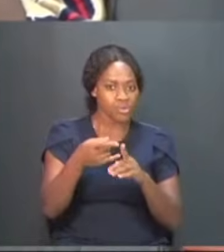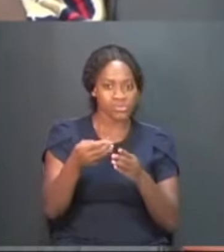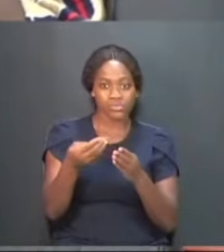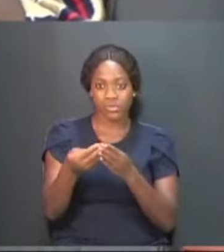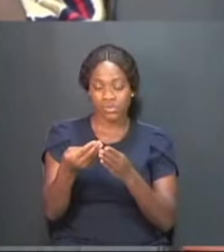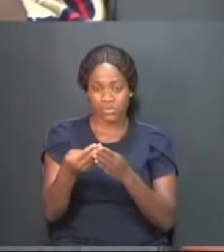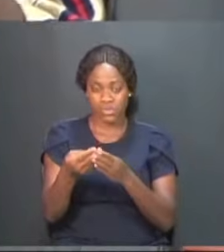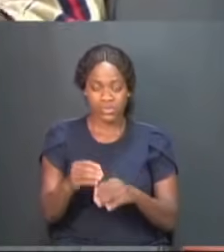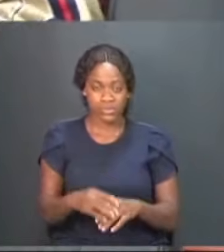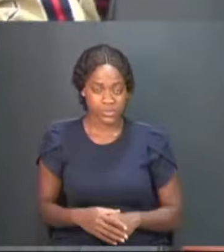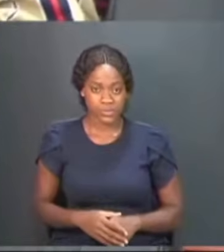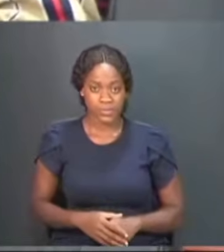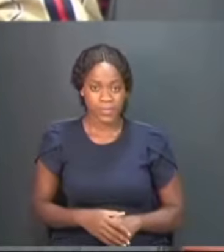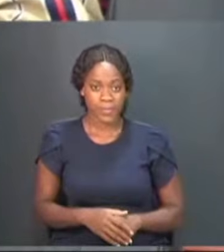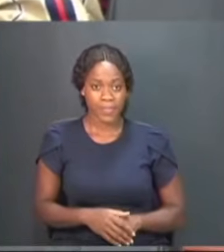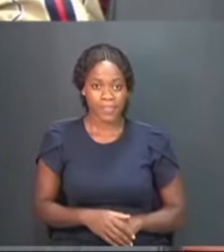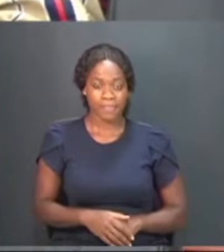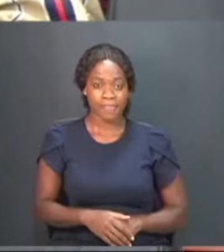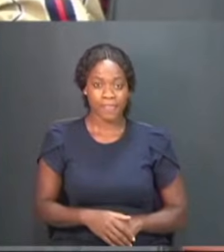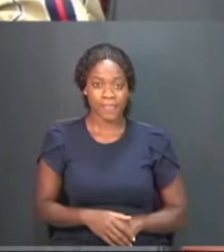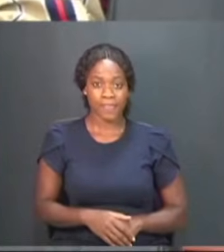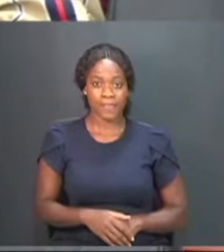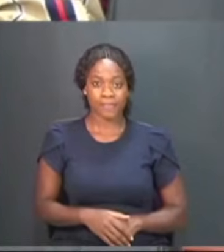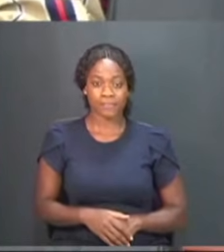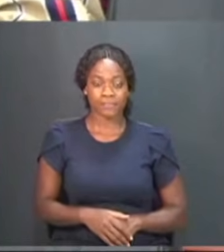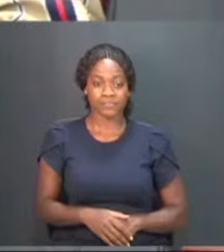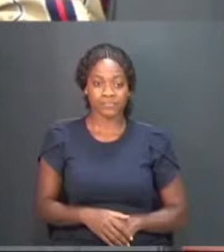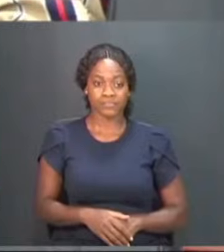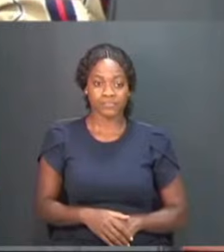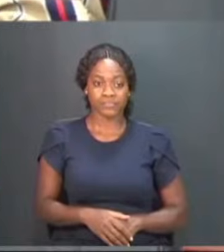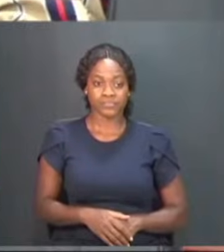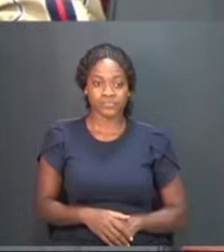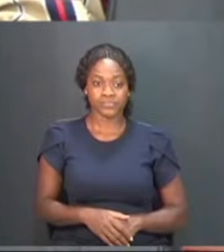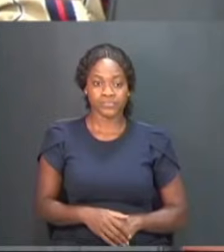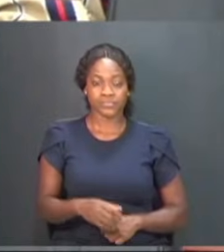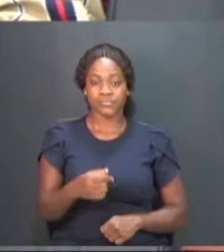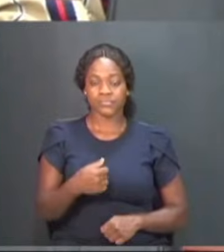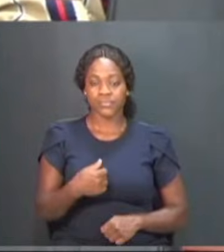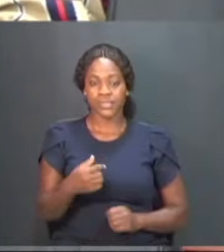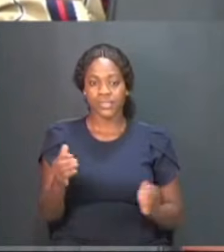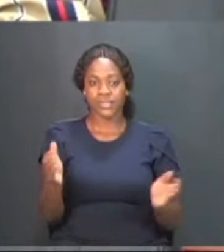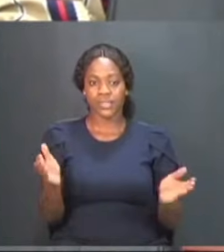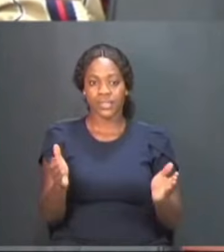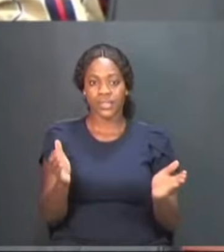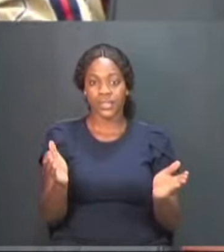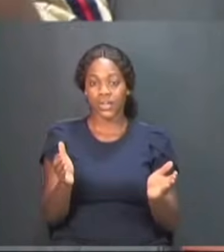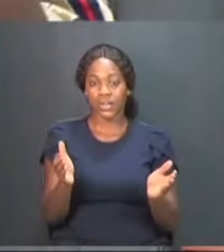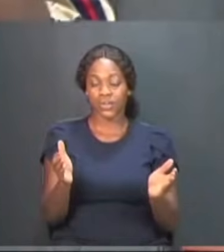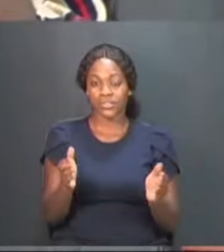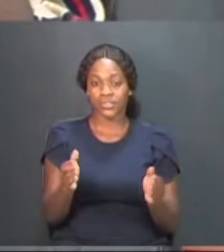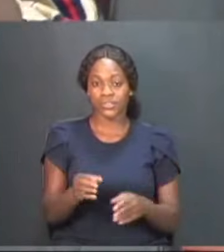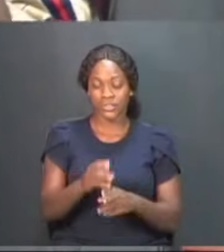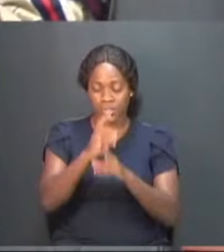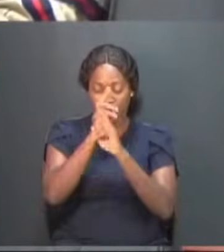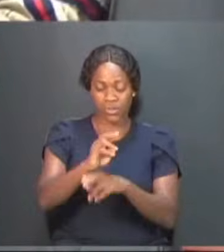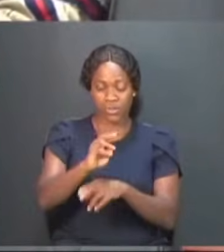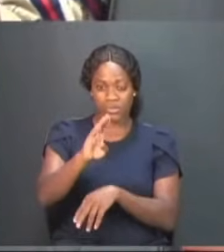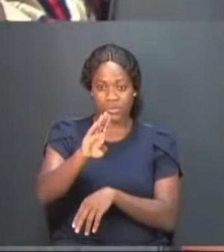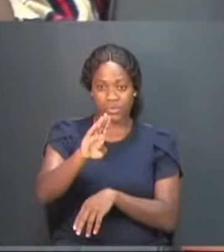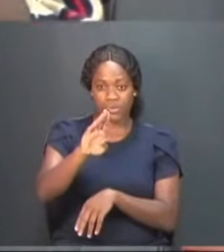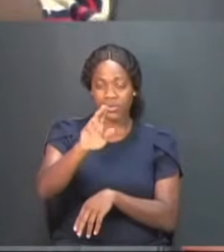industry. And I would want to excite my good brother Kabir by confirming that, yes, this process